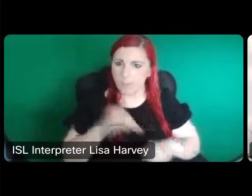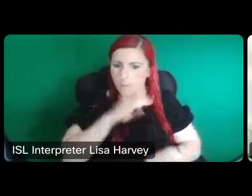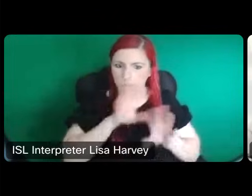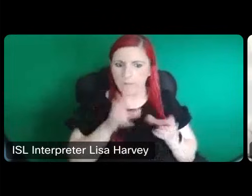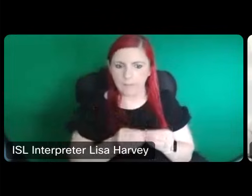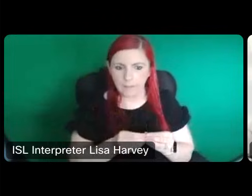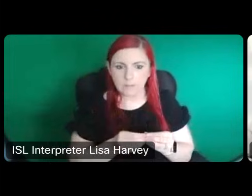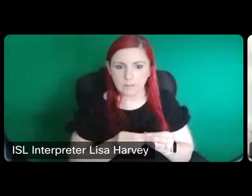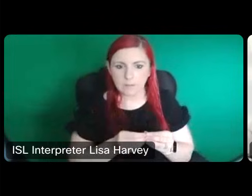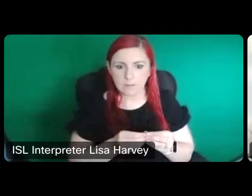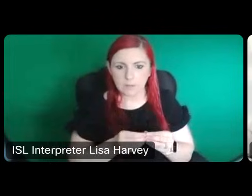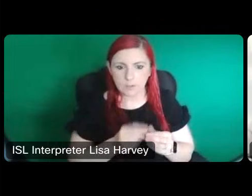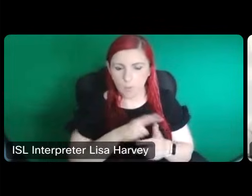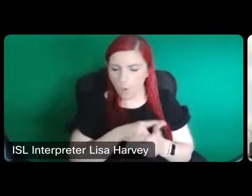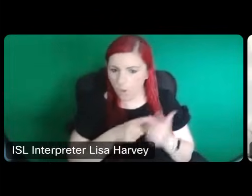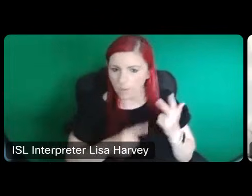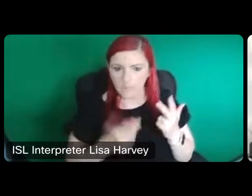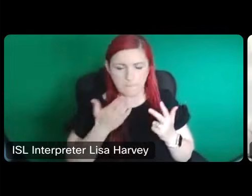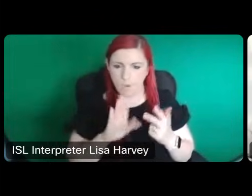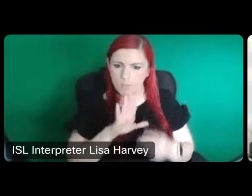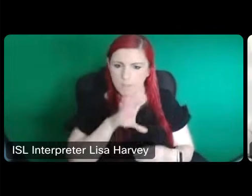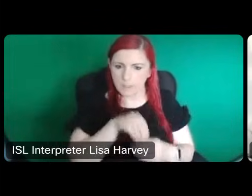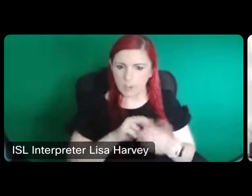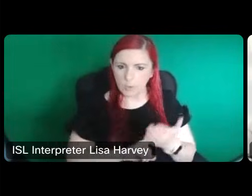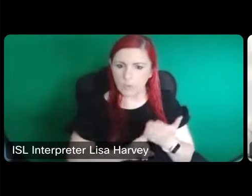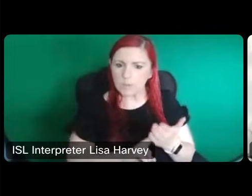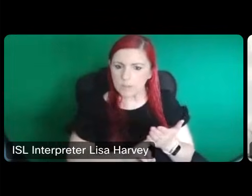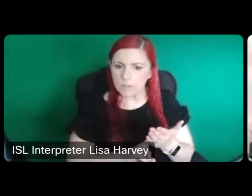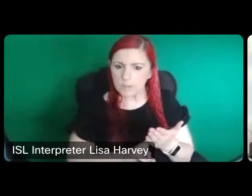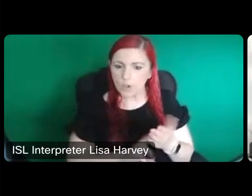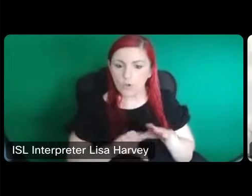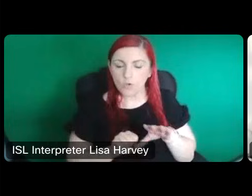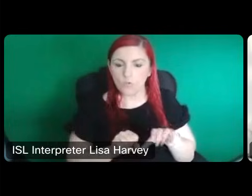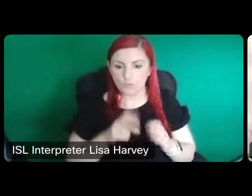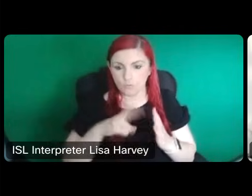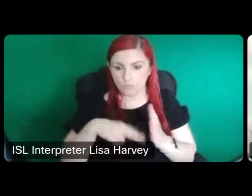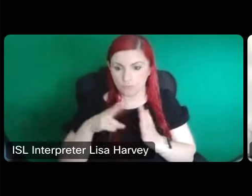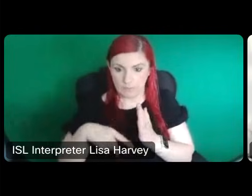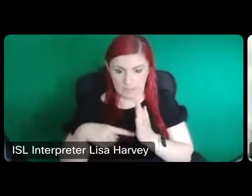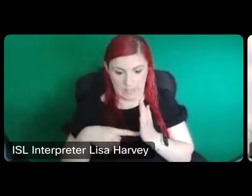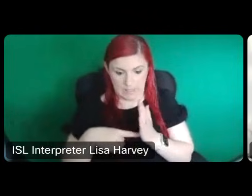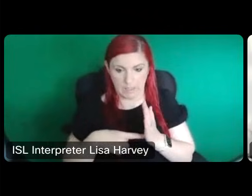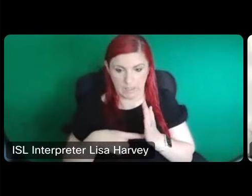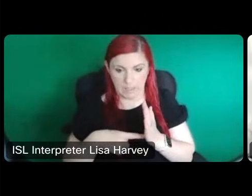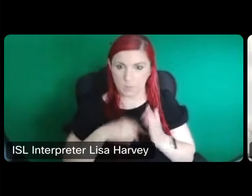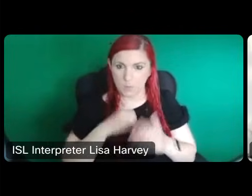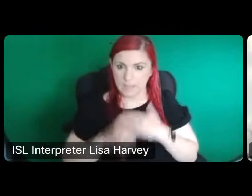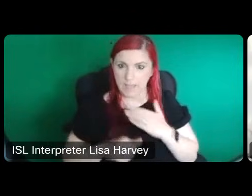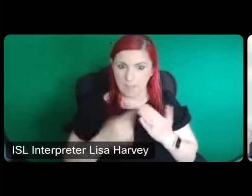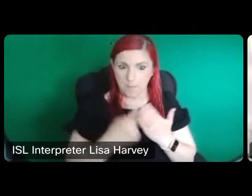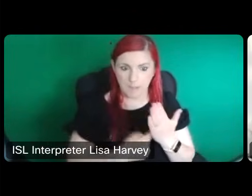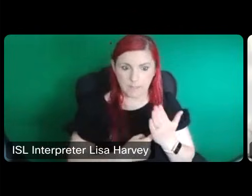back that up must be applied. Reading page 81 of the policy being launched today made me hope we've moved